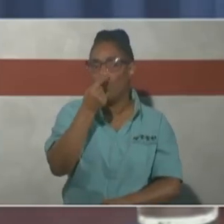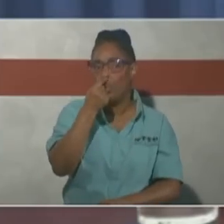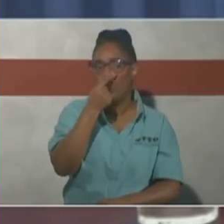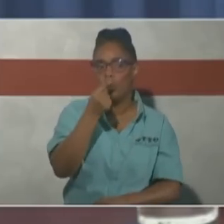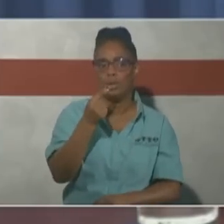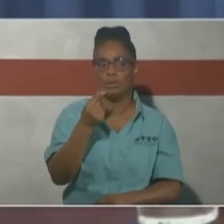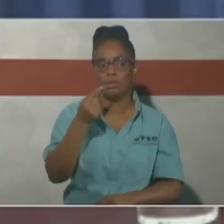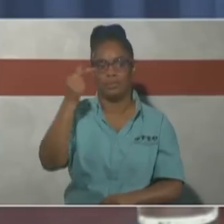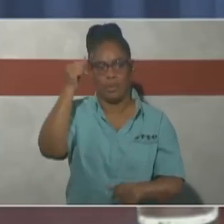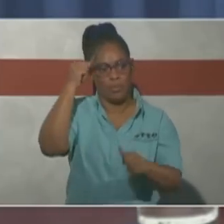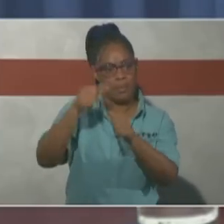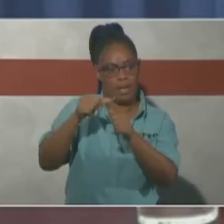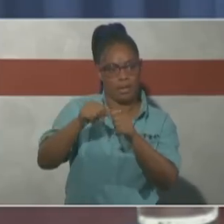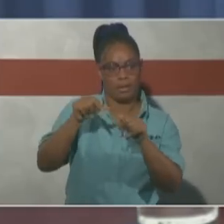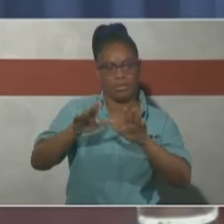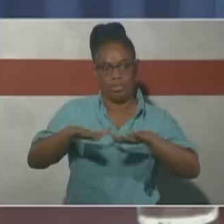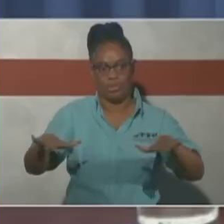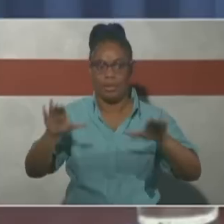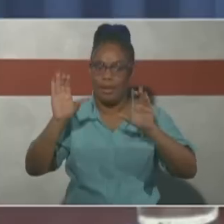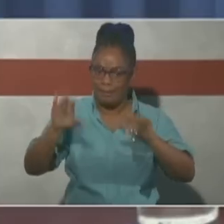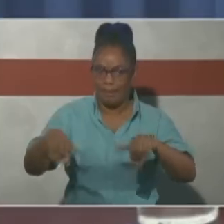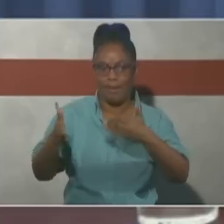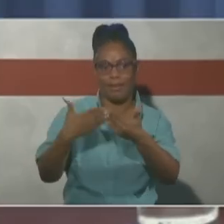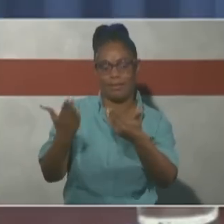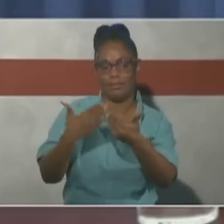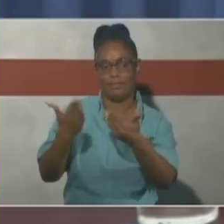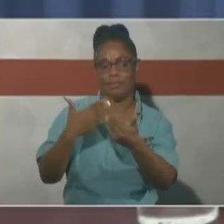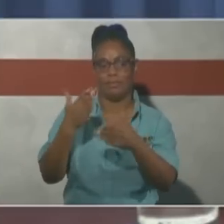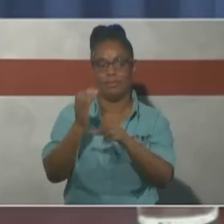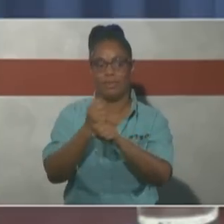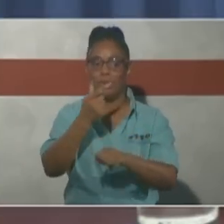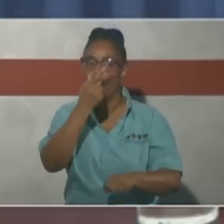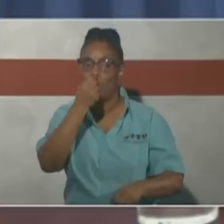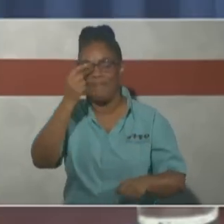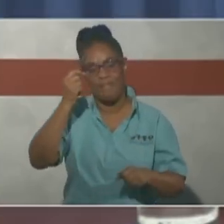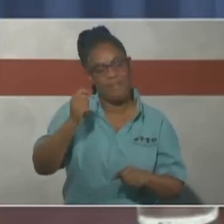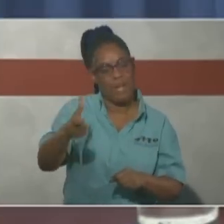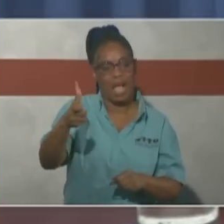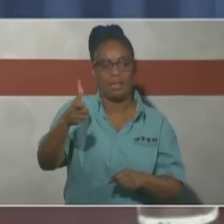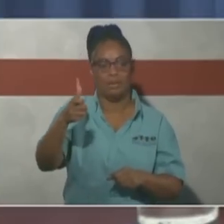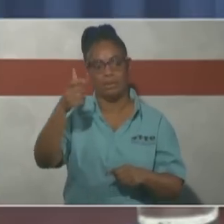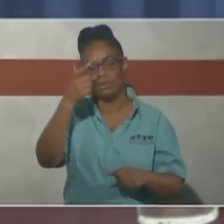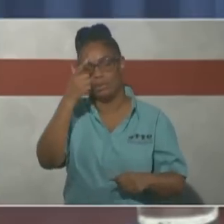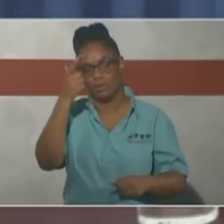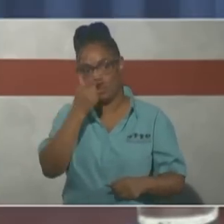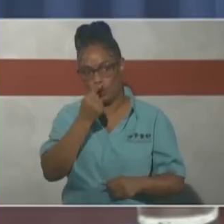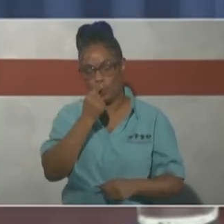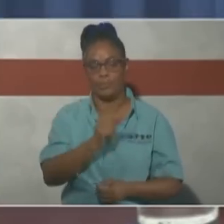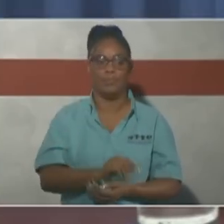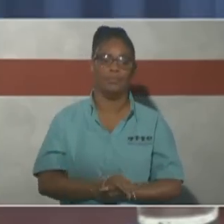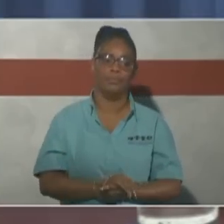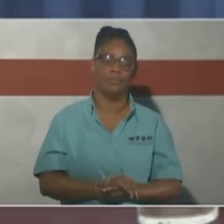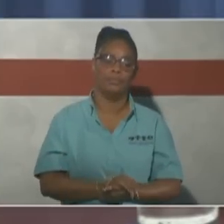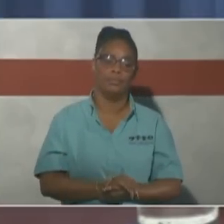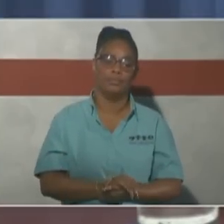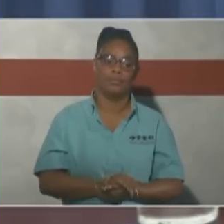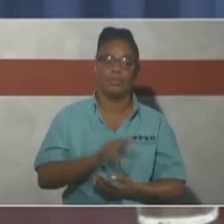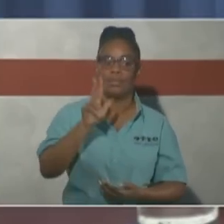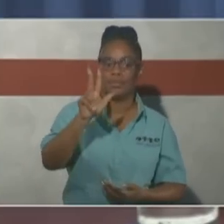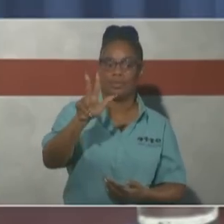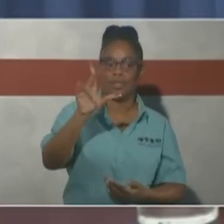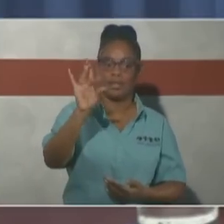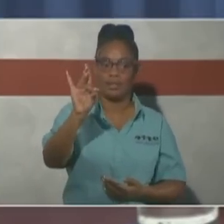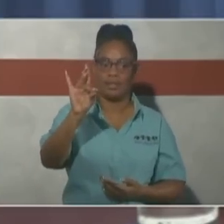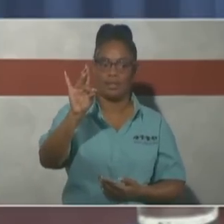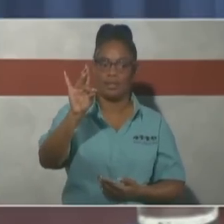is only 452 children under 5 have been vaccinated, and that is